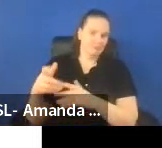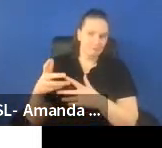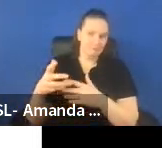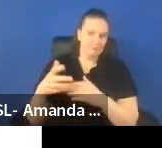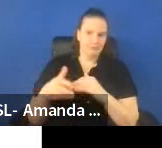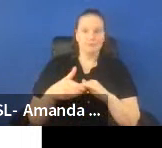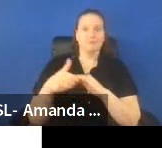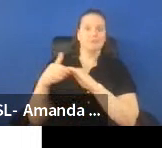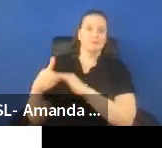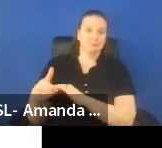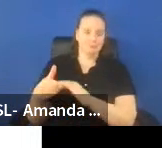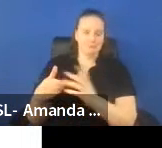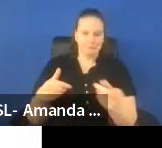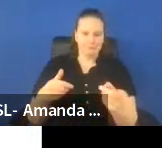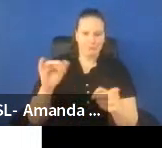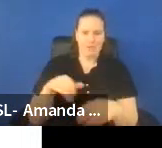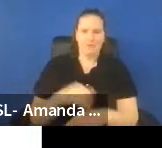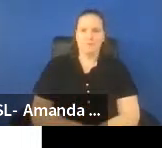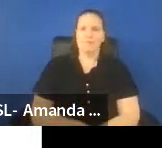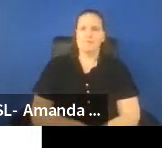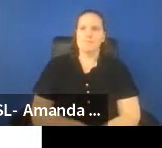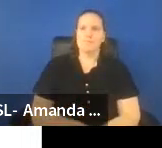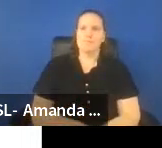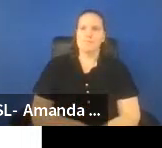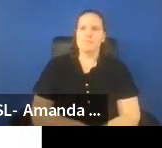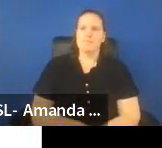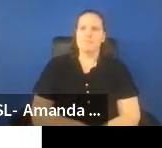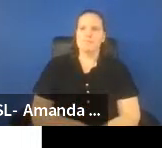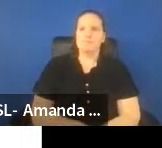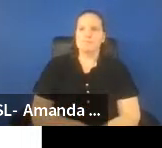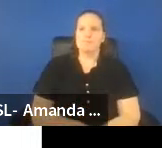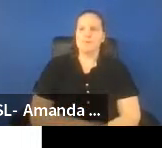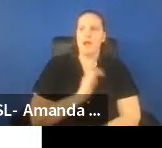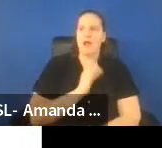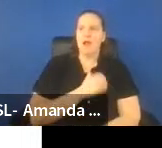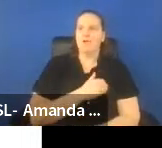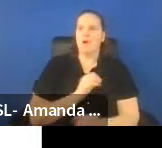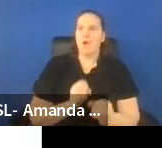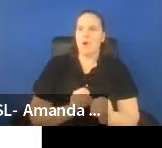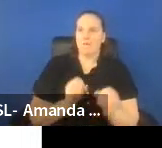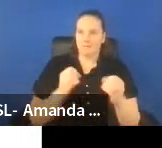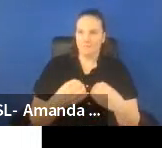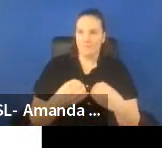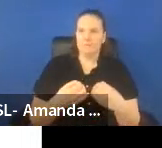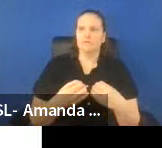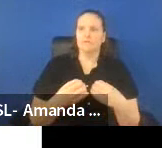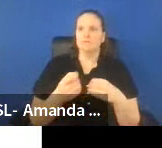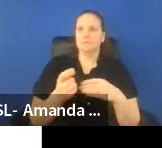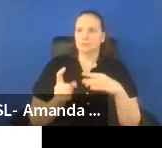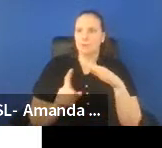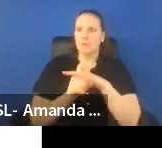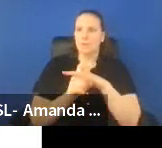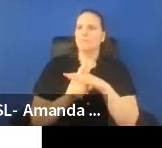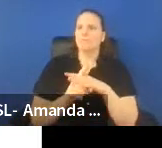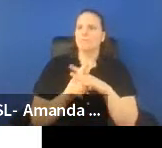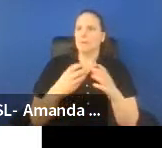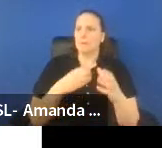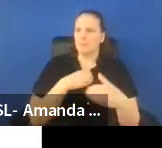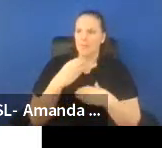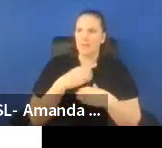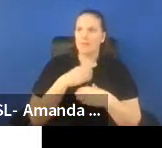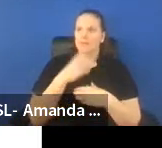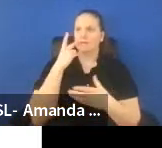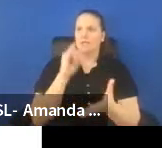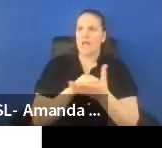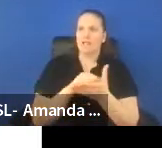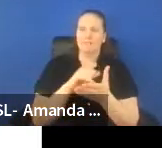stolen and towed. So that's a situation where our office comes in, hears the complaint, sees that it's unfair,